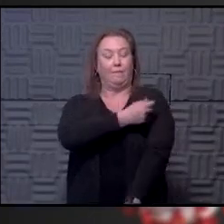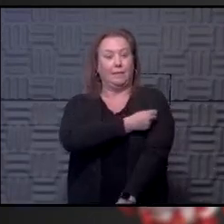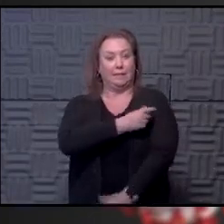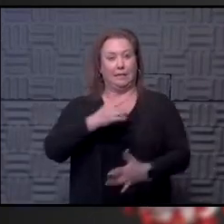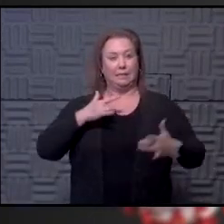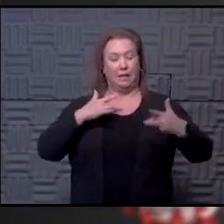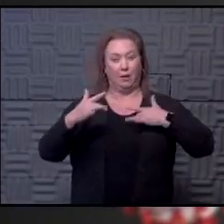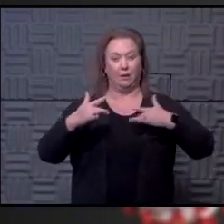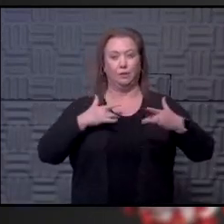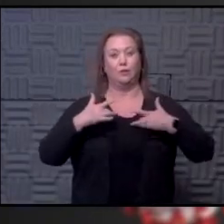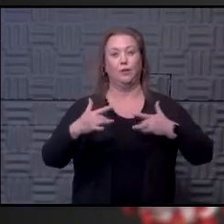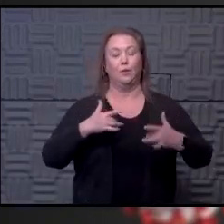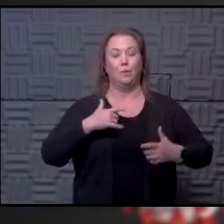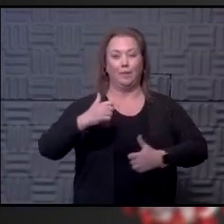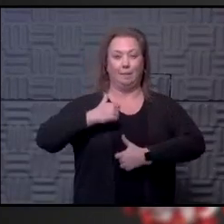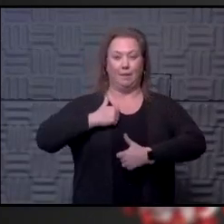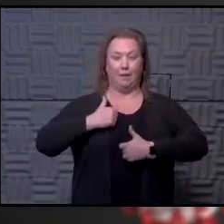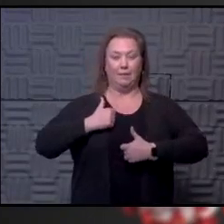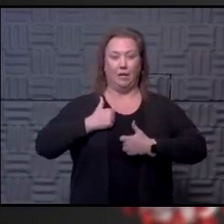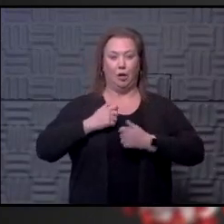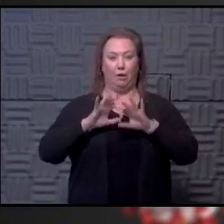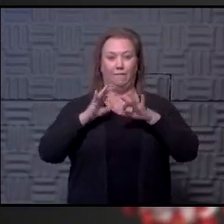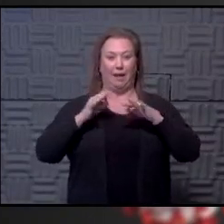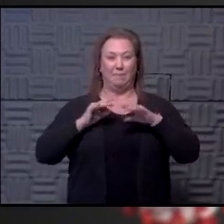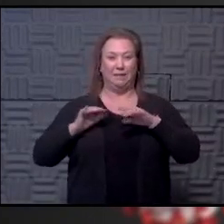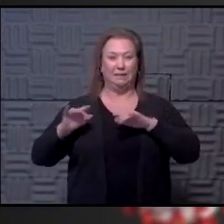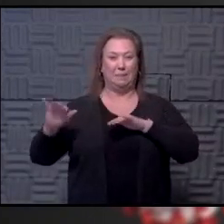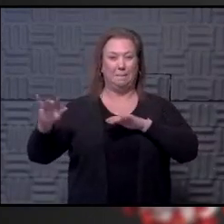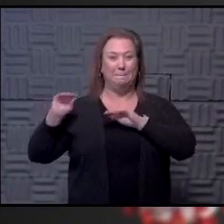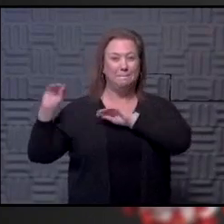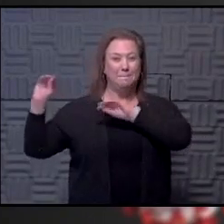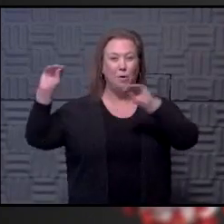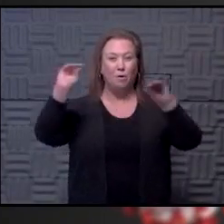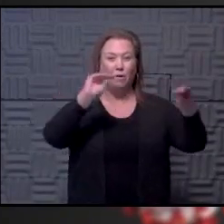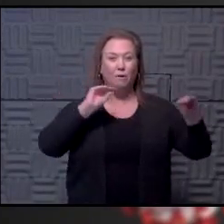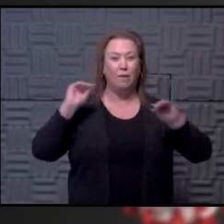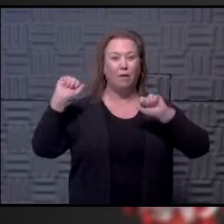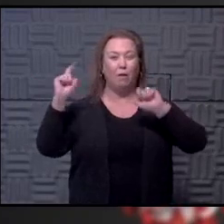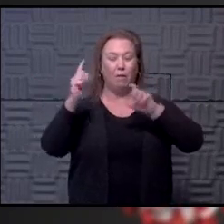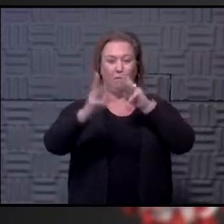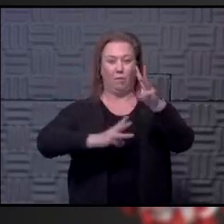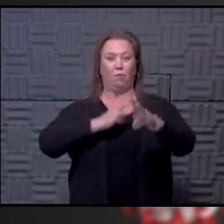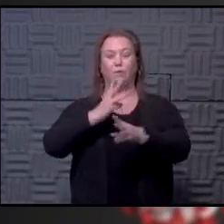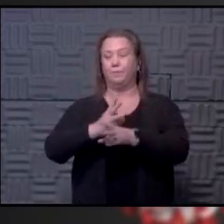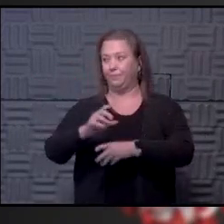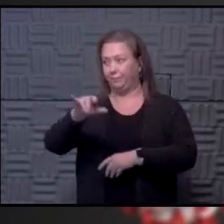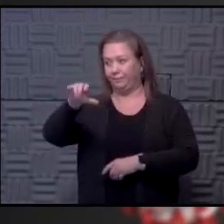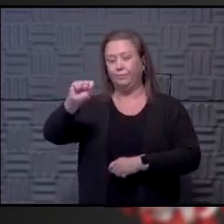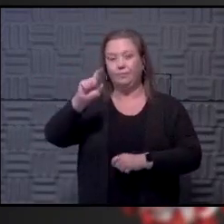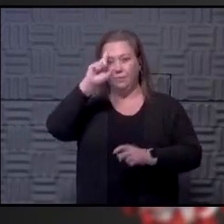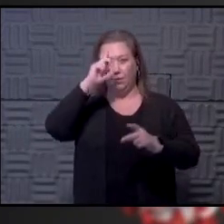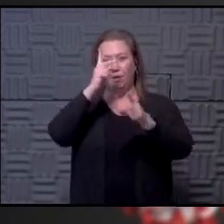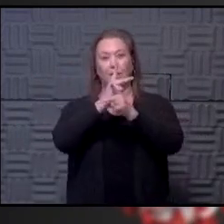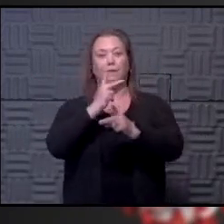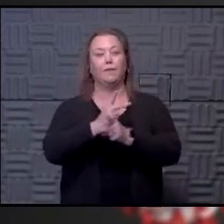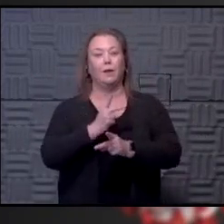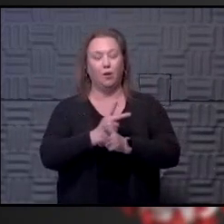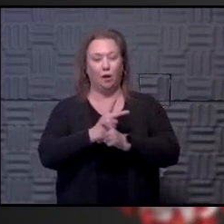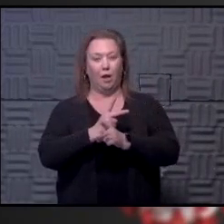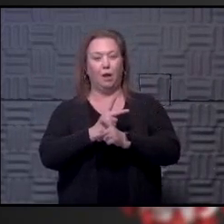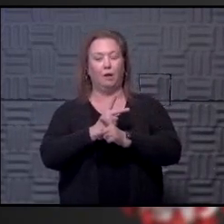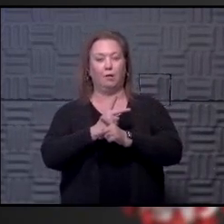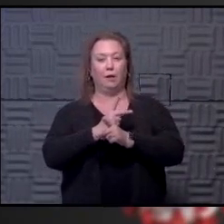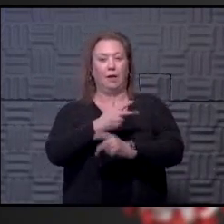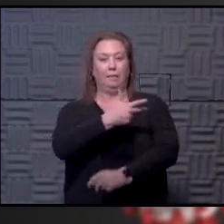a concern with military families moving all over the country and the world? Yes, I think we need to figure out how to target